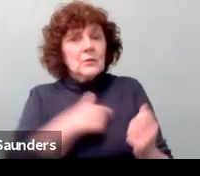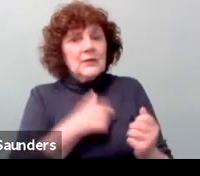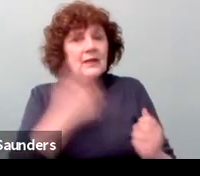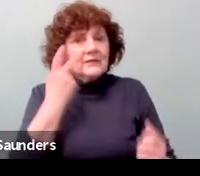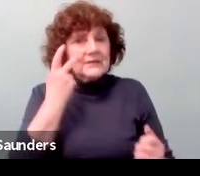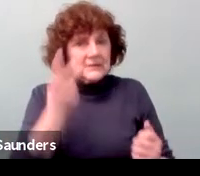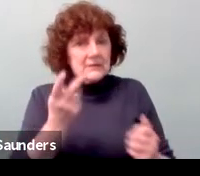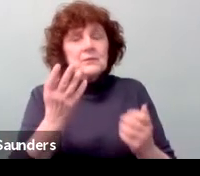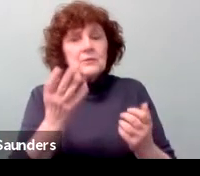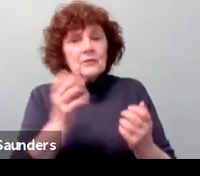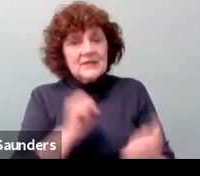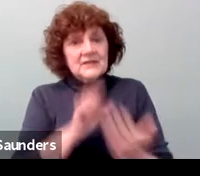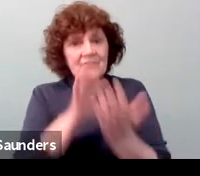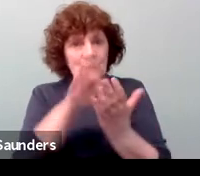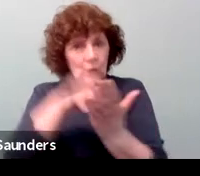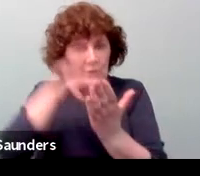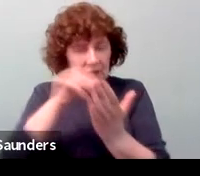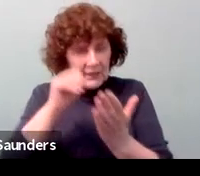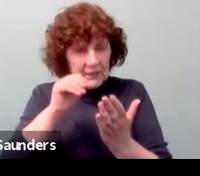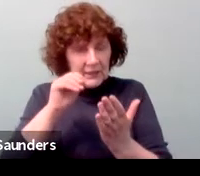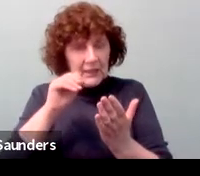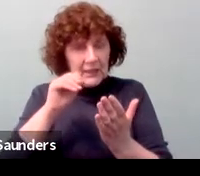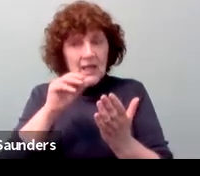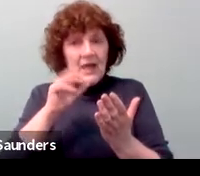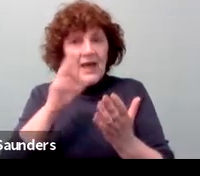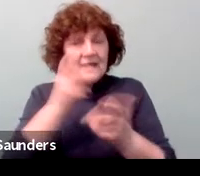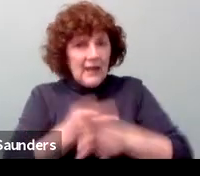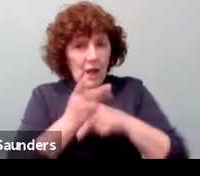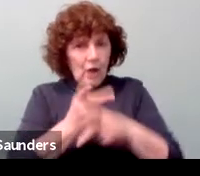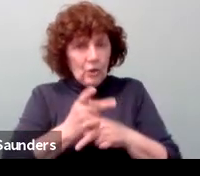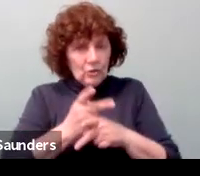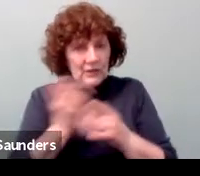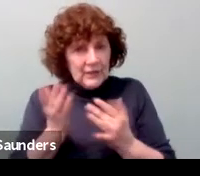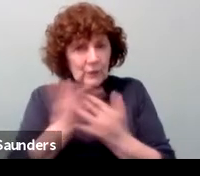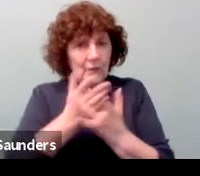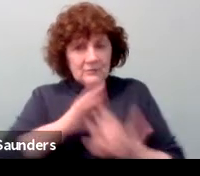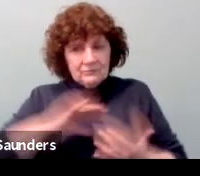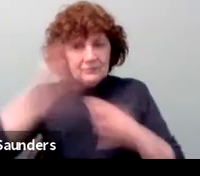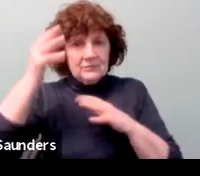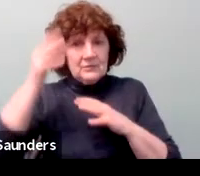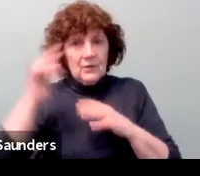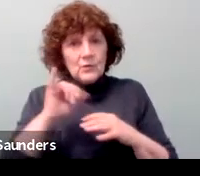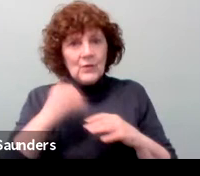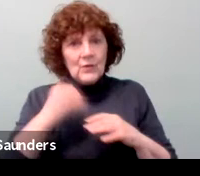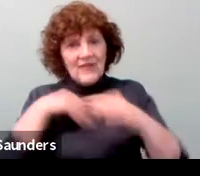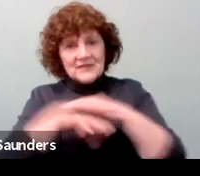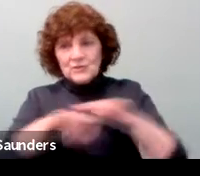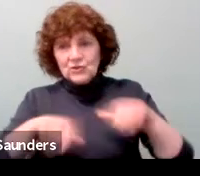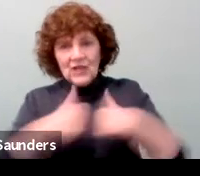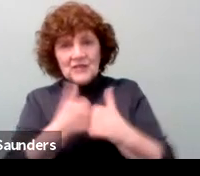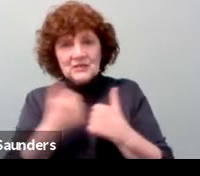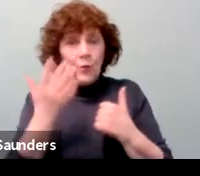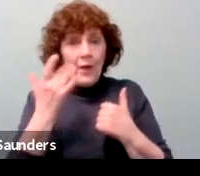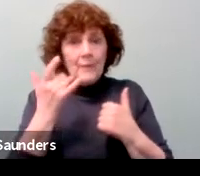of in-person learning and care coupled with accessibility challenges due to a lack of appropriate